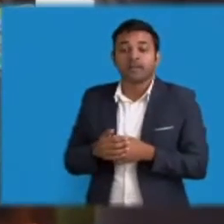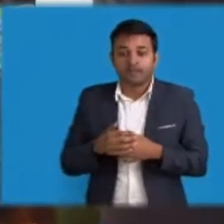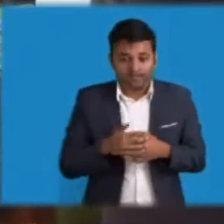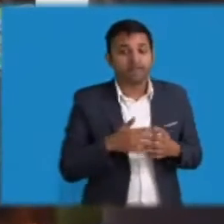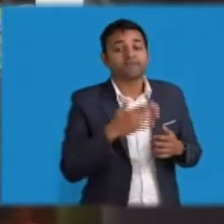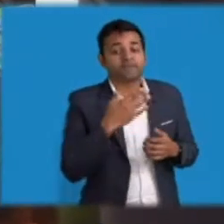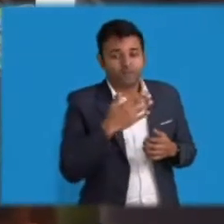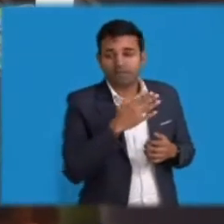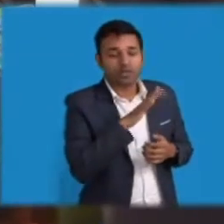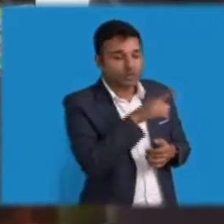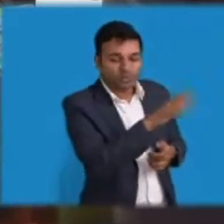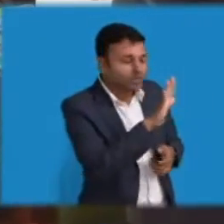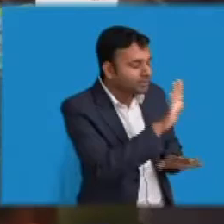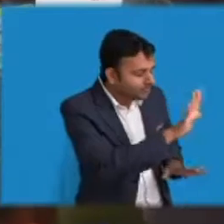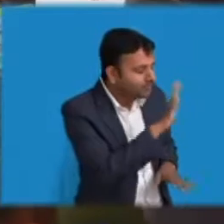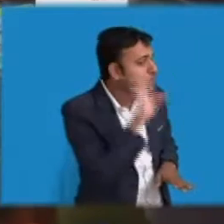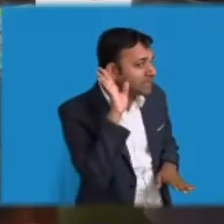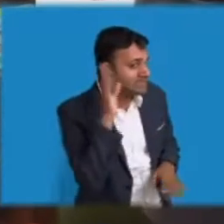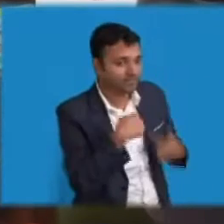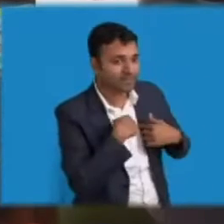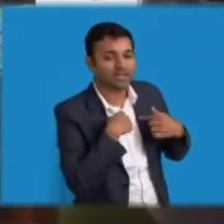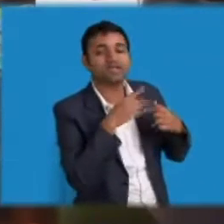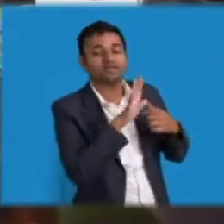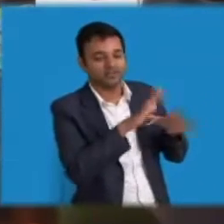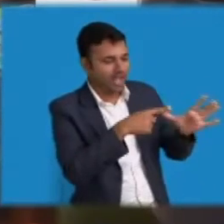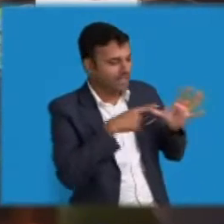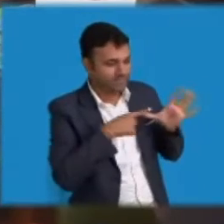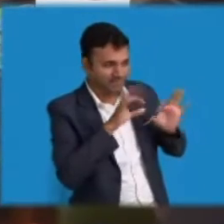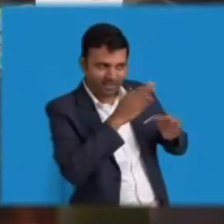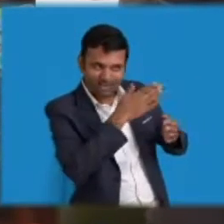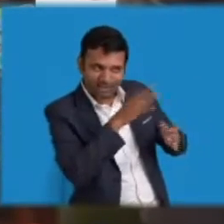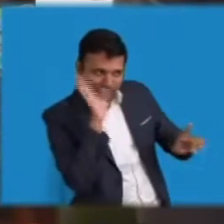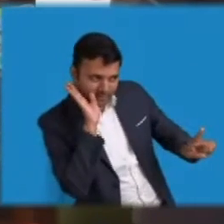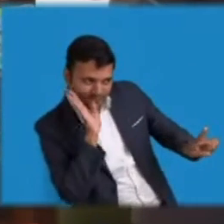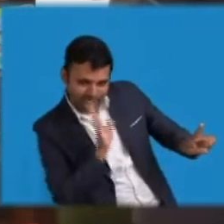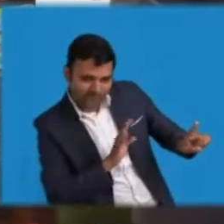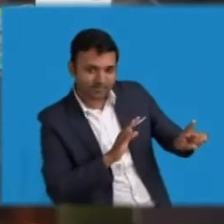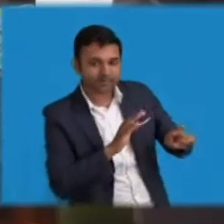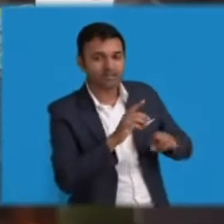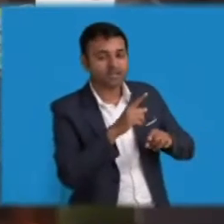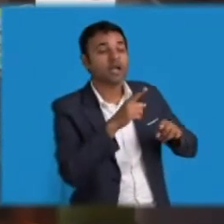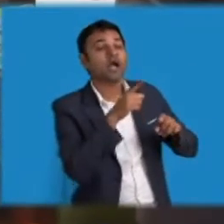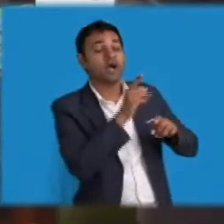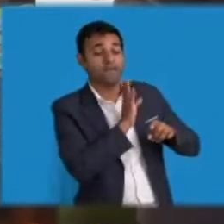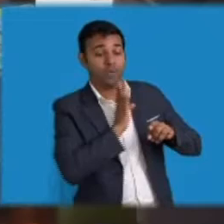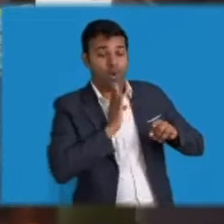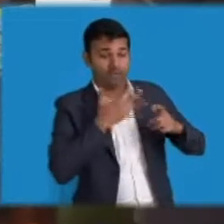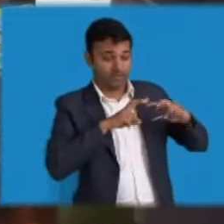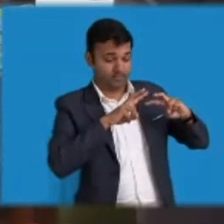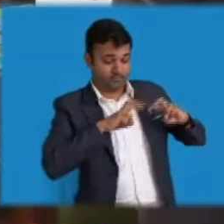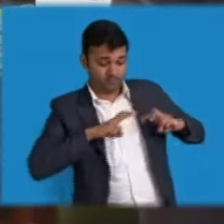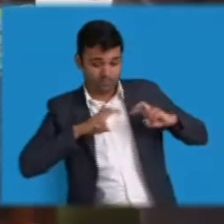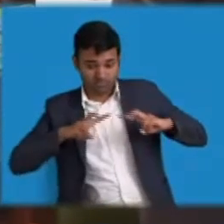not listening to this reply. The Board of Inquiry report has already been completed. It's already been completed.